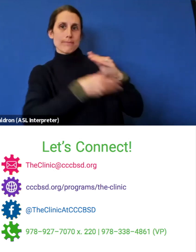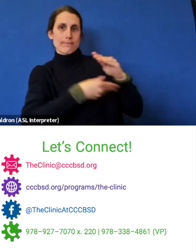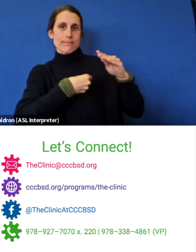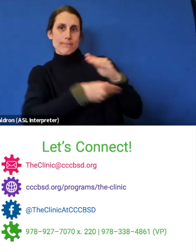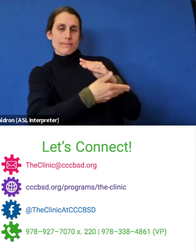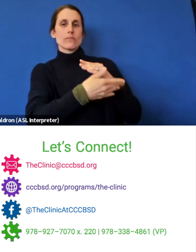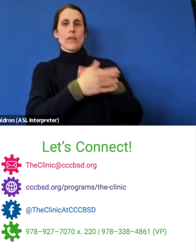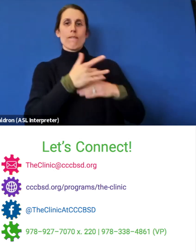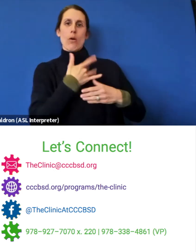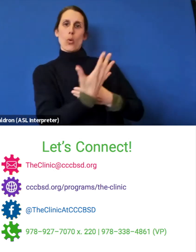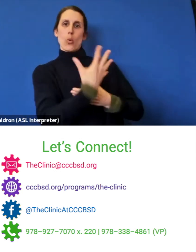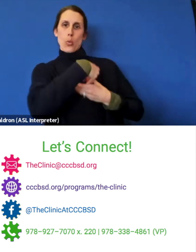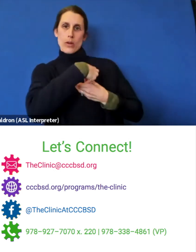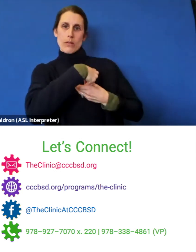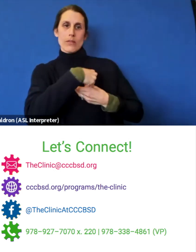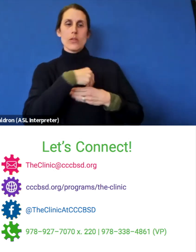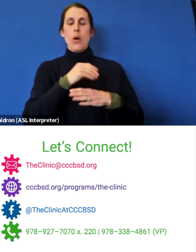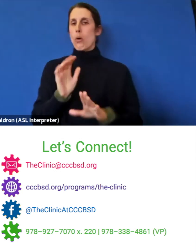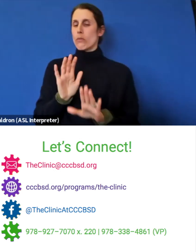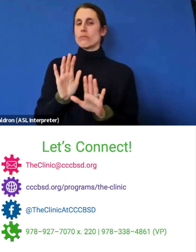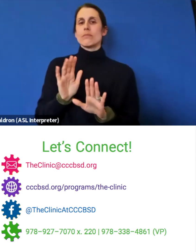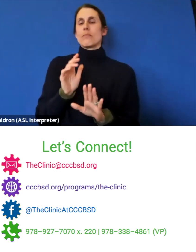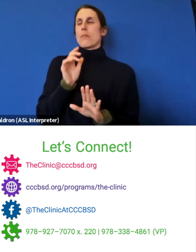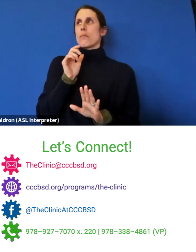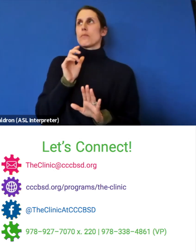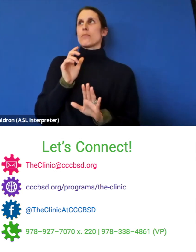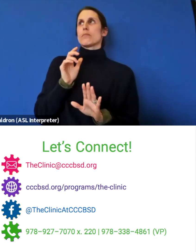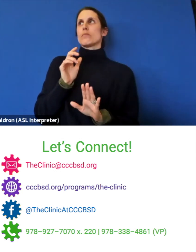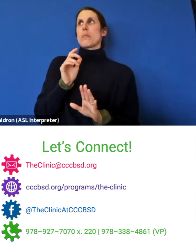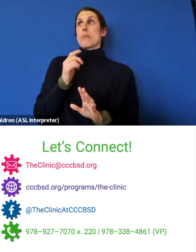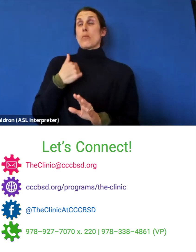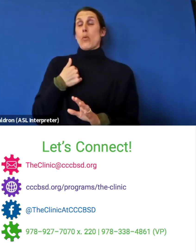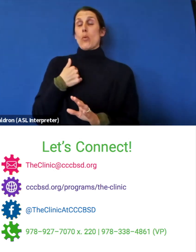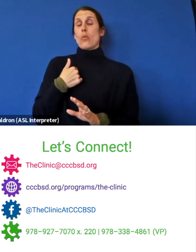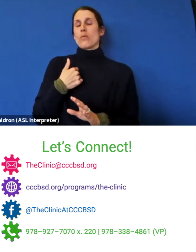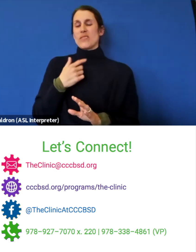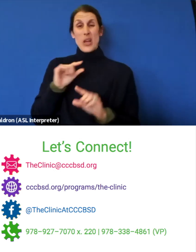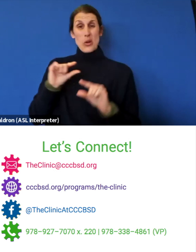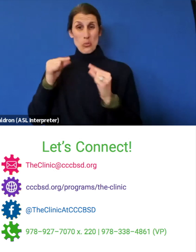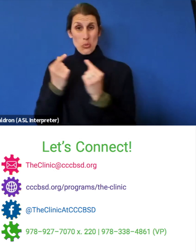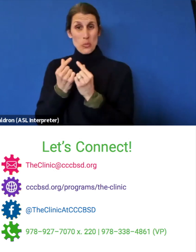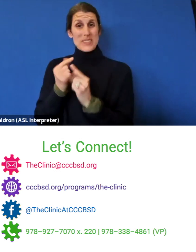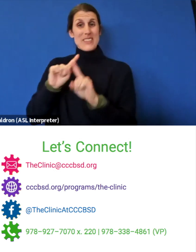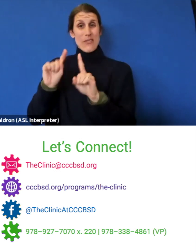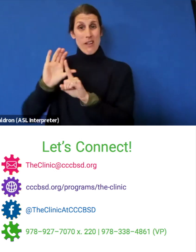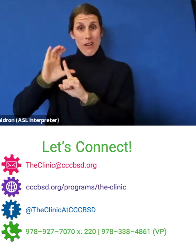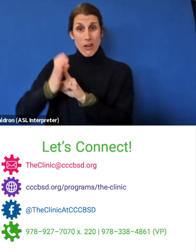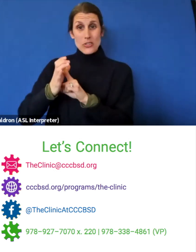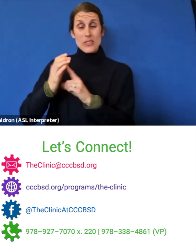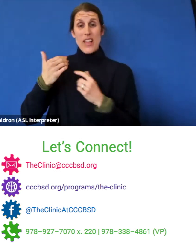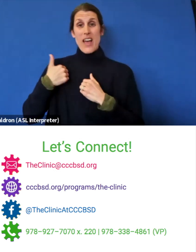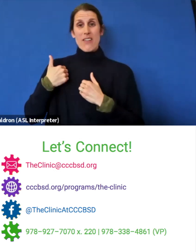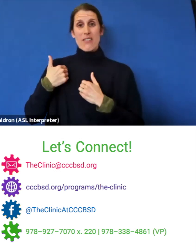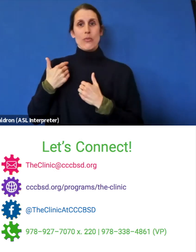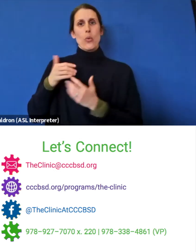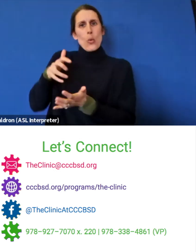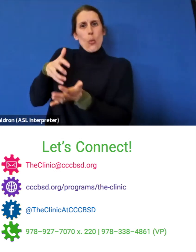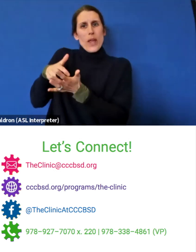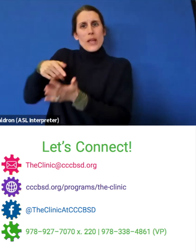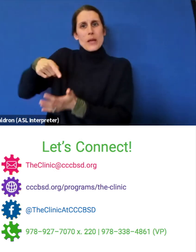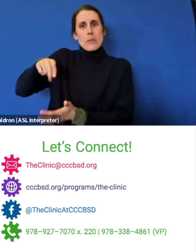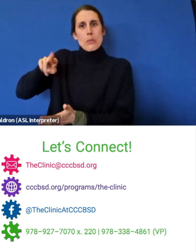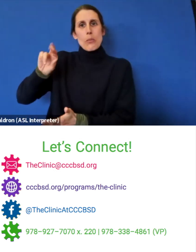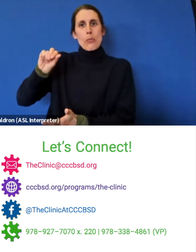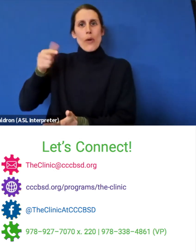people who have lesser degrees of pragmatics. The pragmatic challenges can be different. For young people